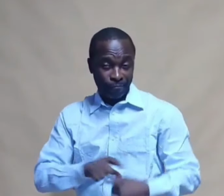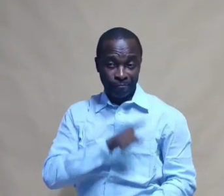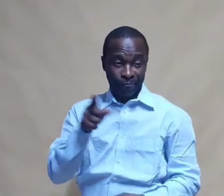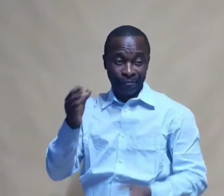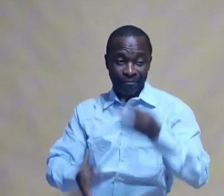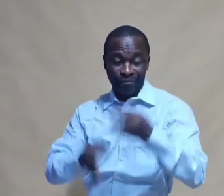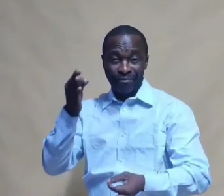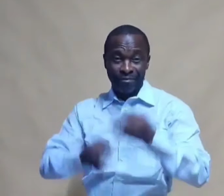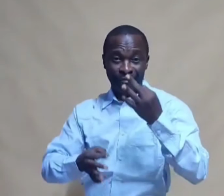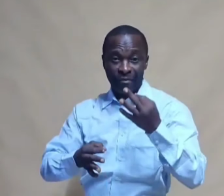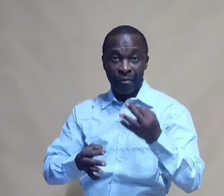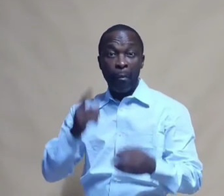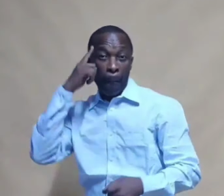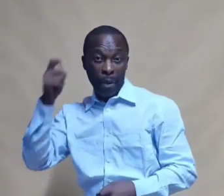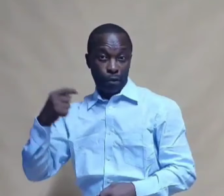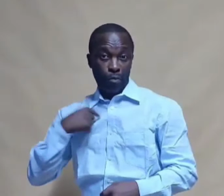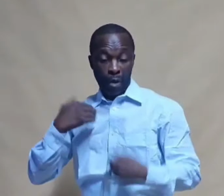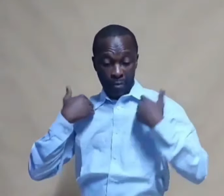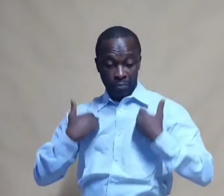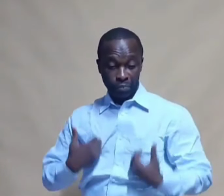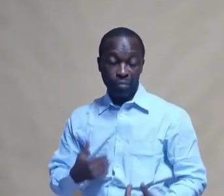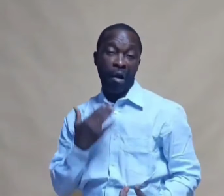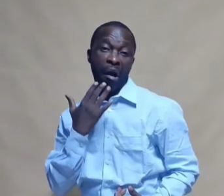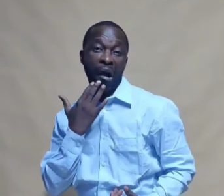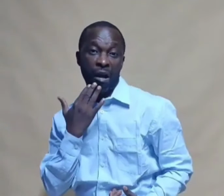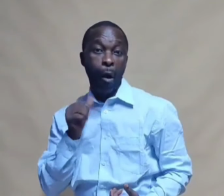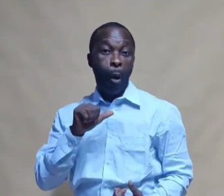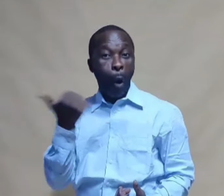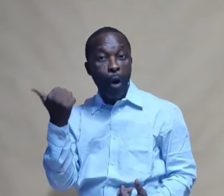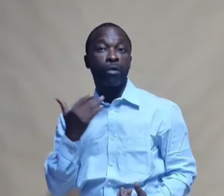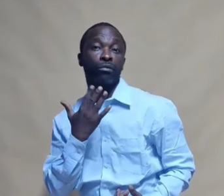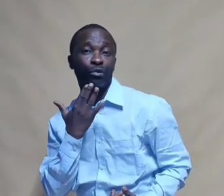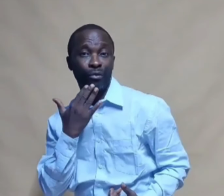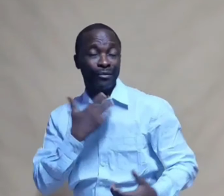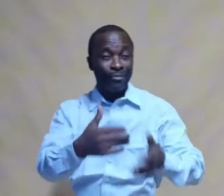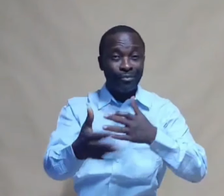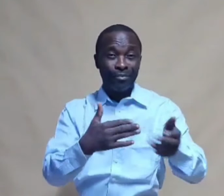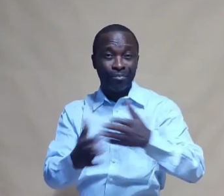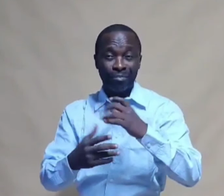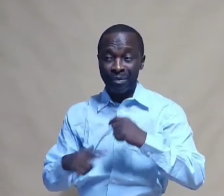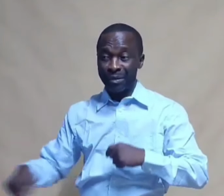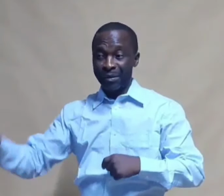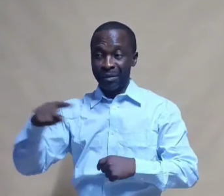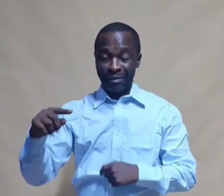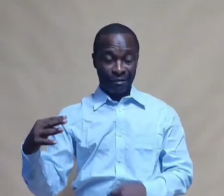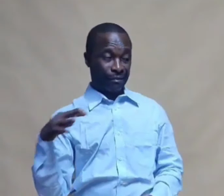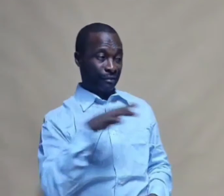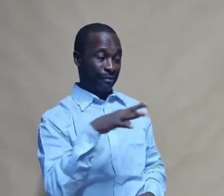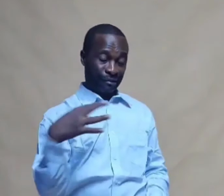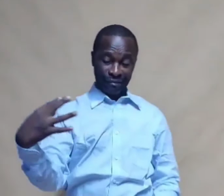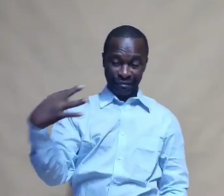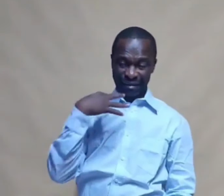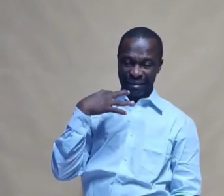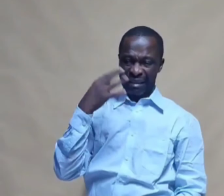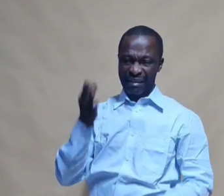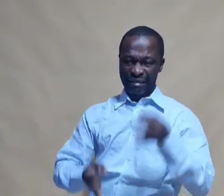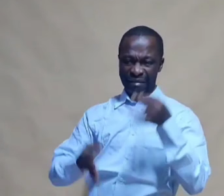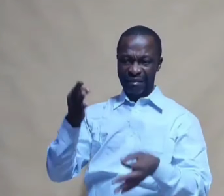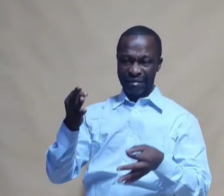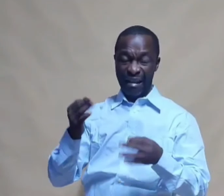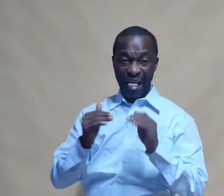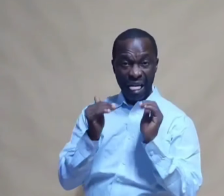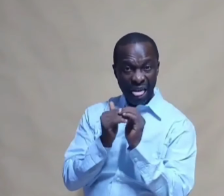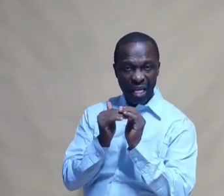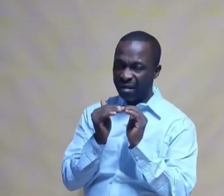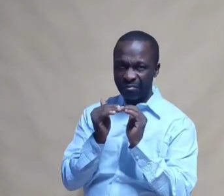individual awareness but also societal change at a political and institutional level. What can we do to end racism? We